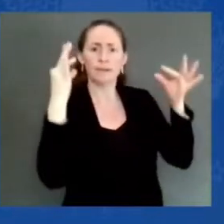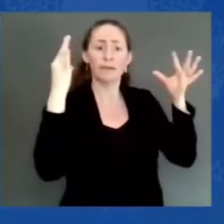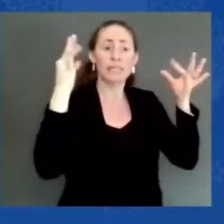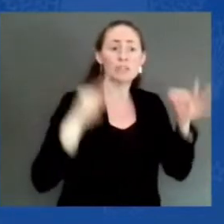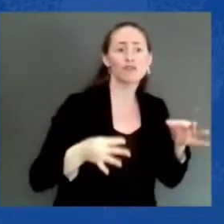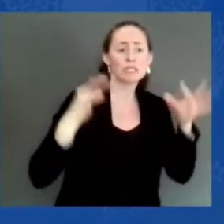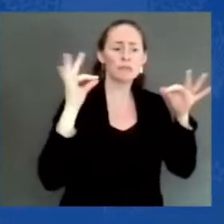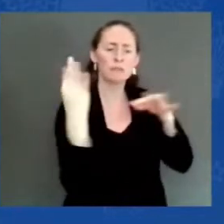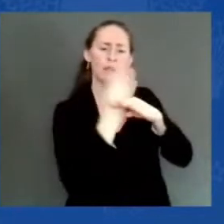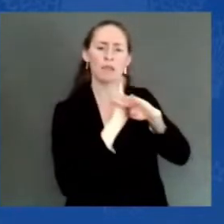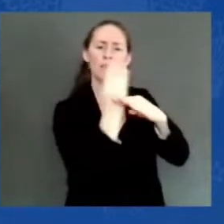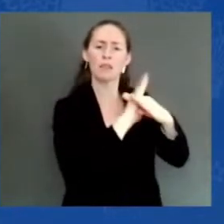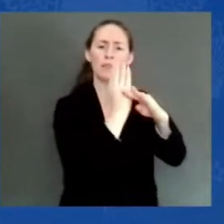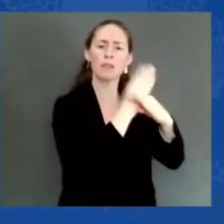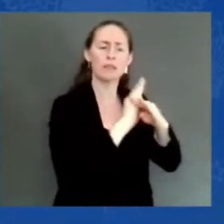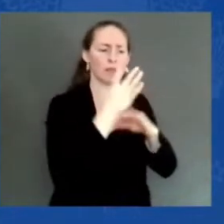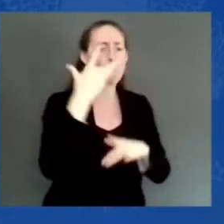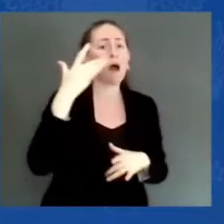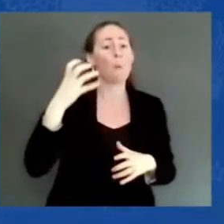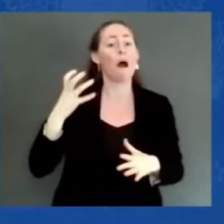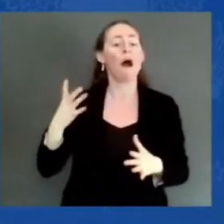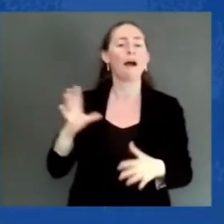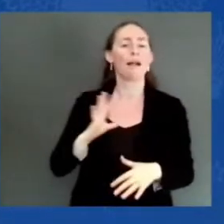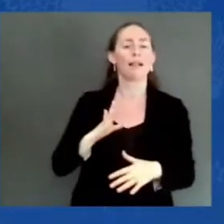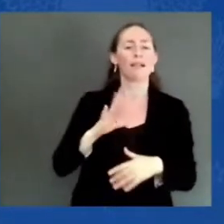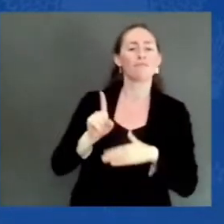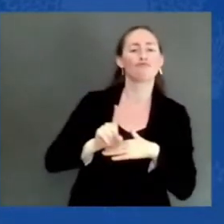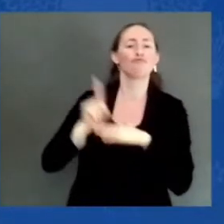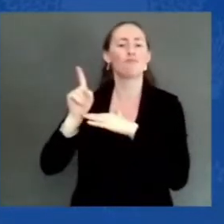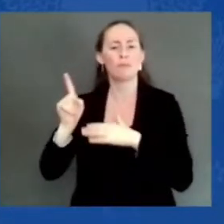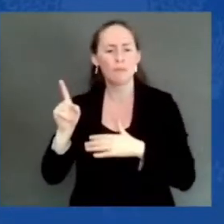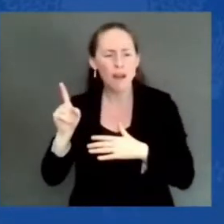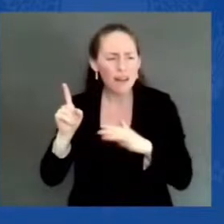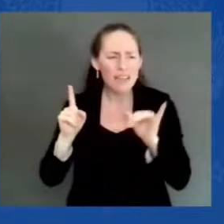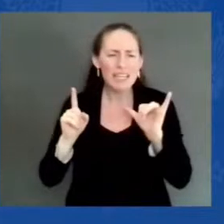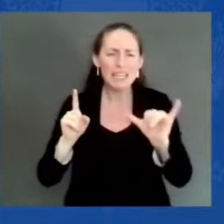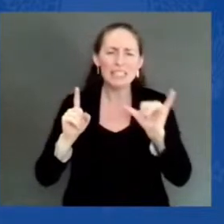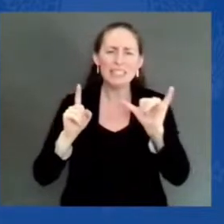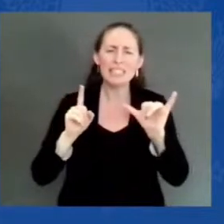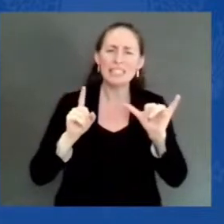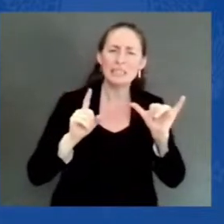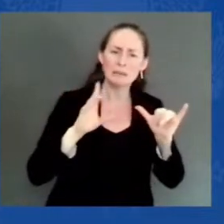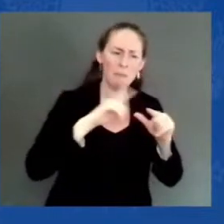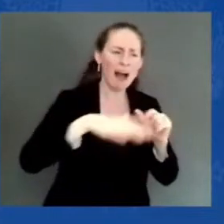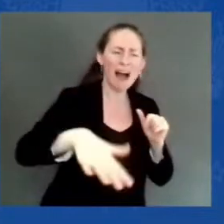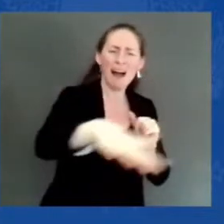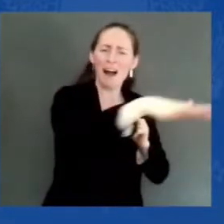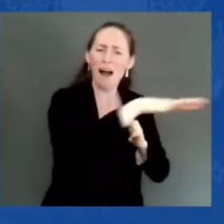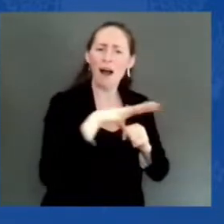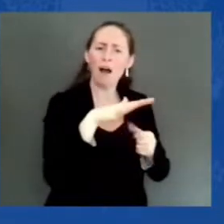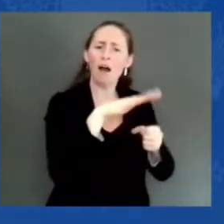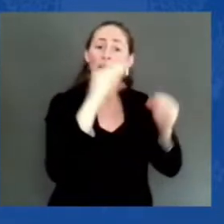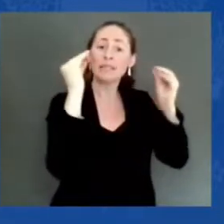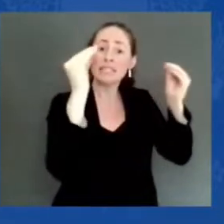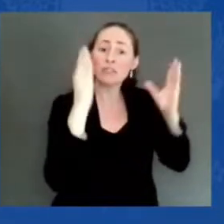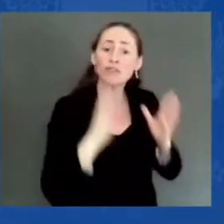gain. Some are even trying to take power away from local educators by banning masks in